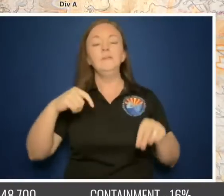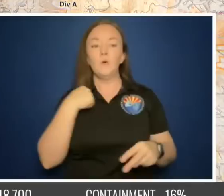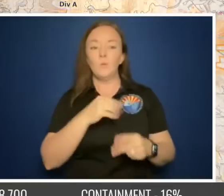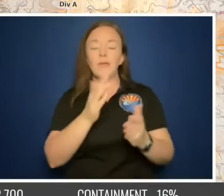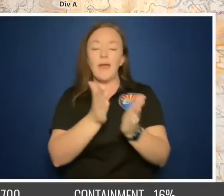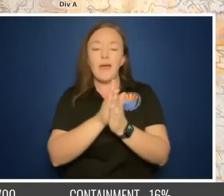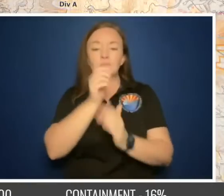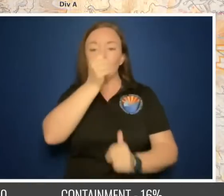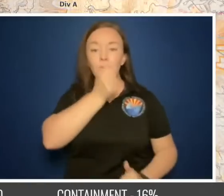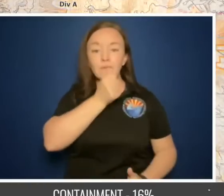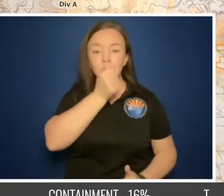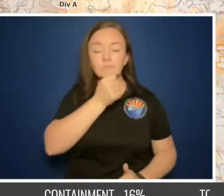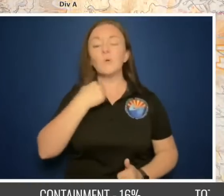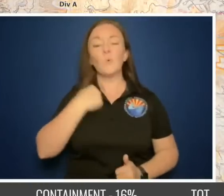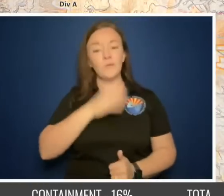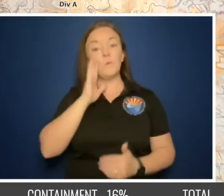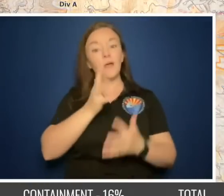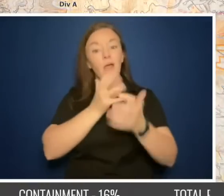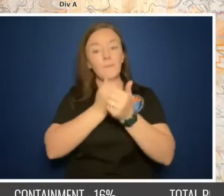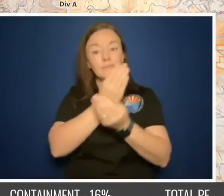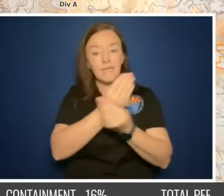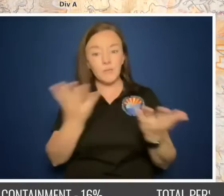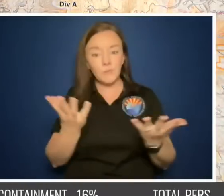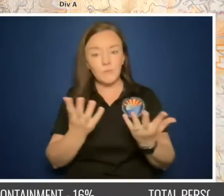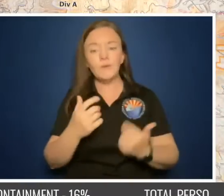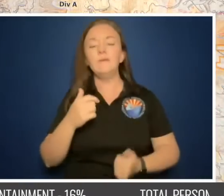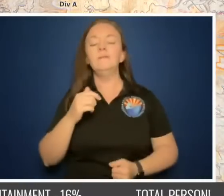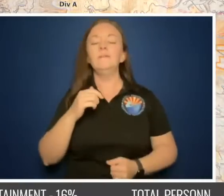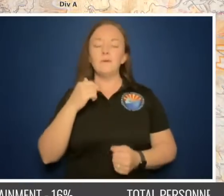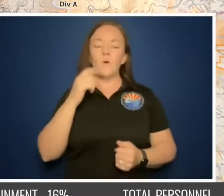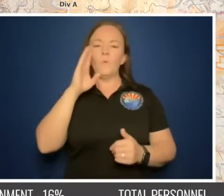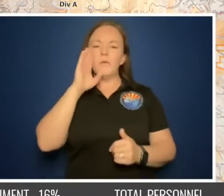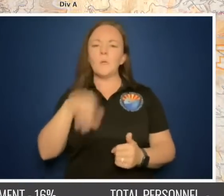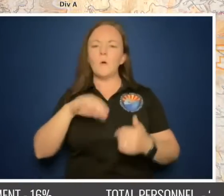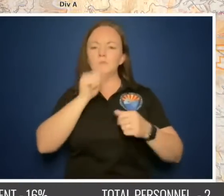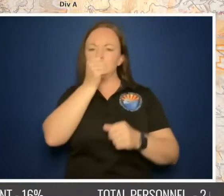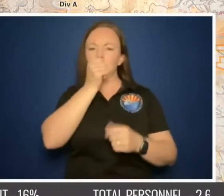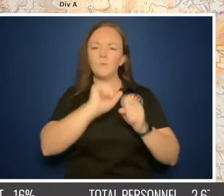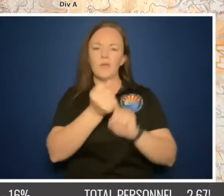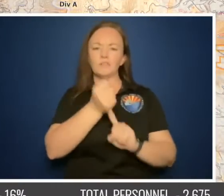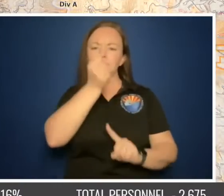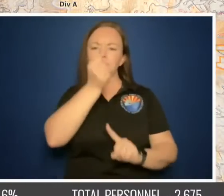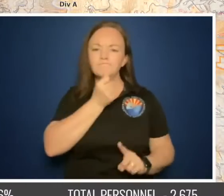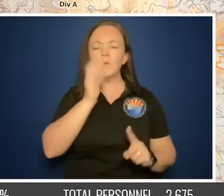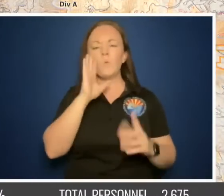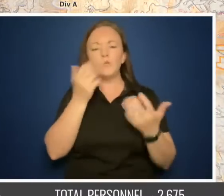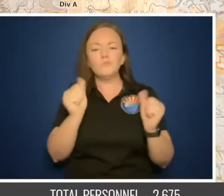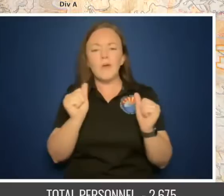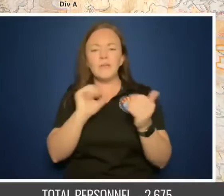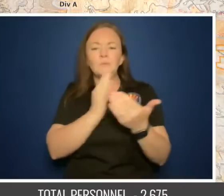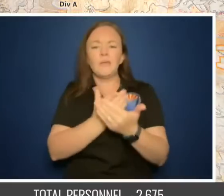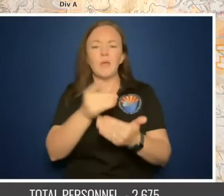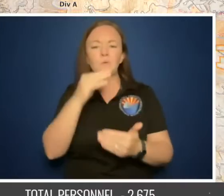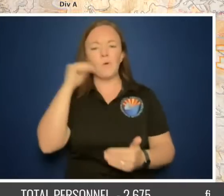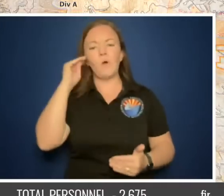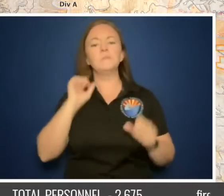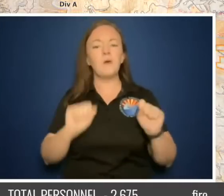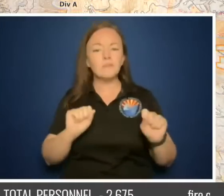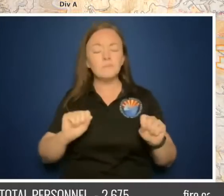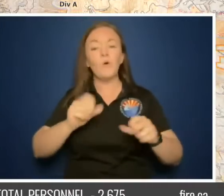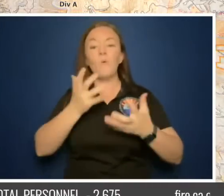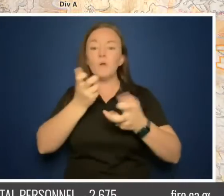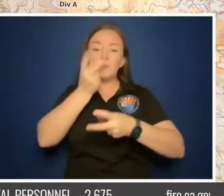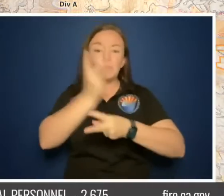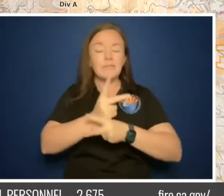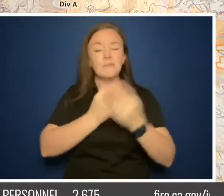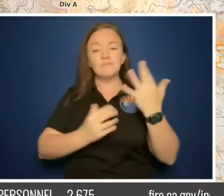you. We're well aware of the situation at hand. Our goal is to get you home as soon as possible. And like I said, keep this fire in the smallest footprint possible and bring